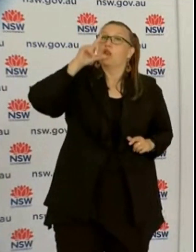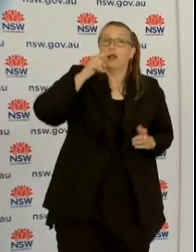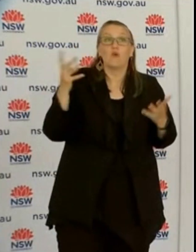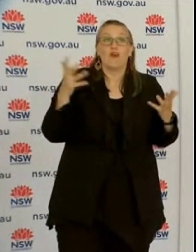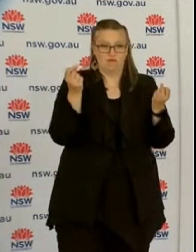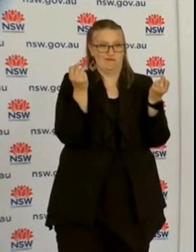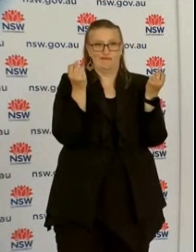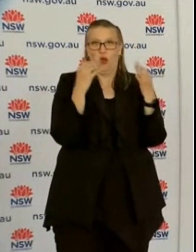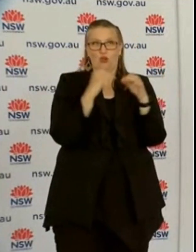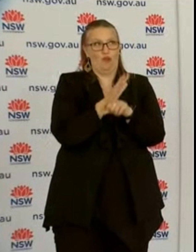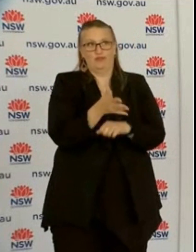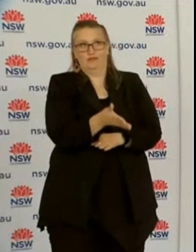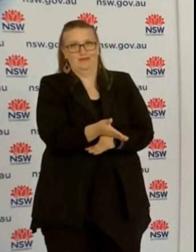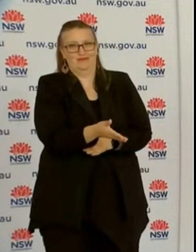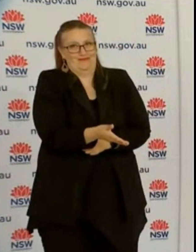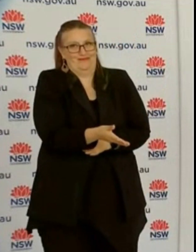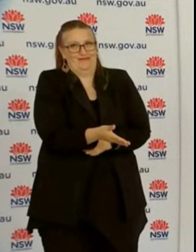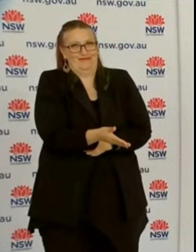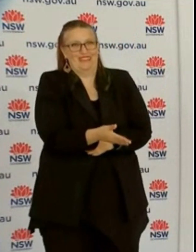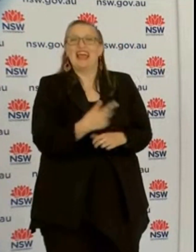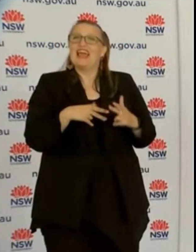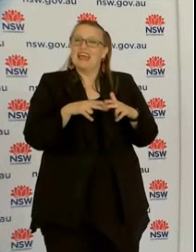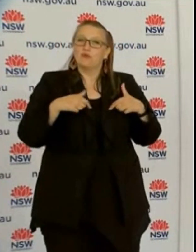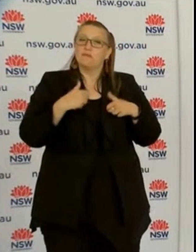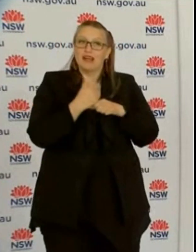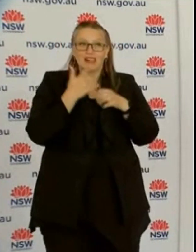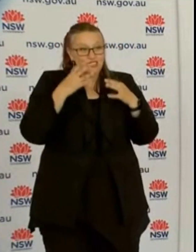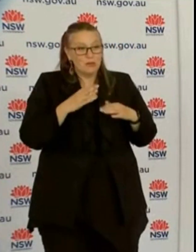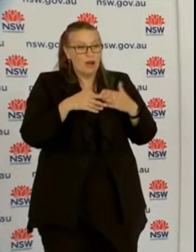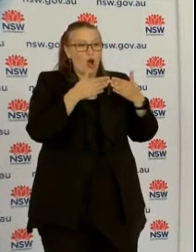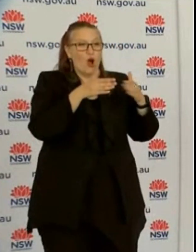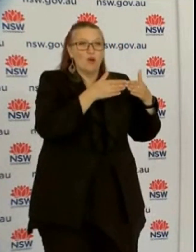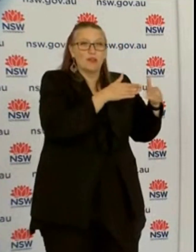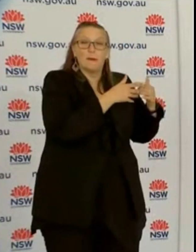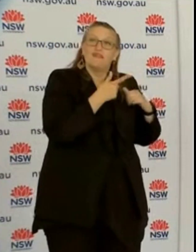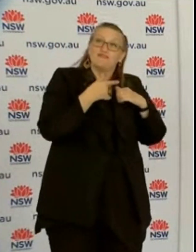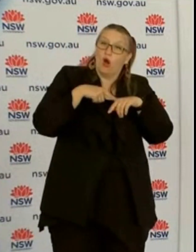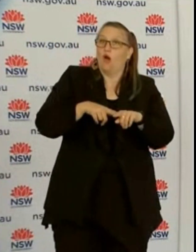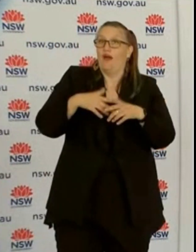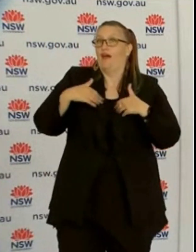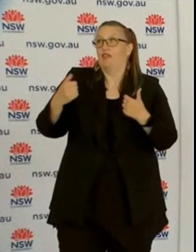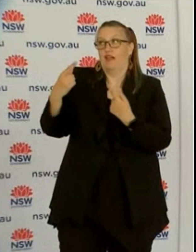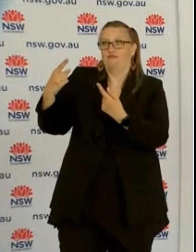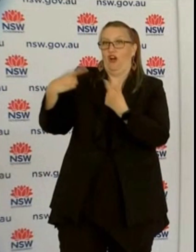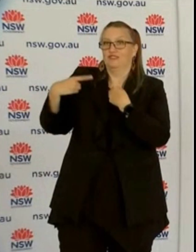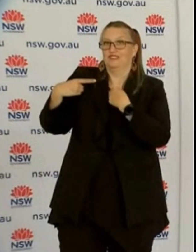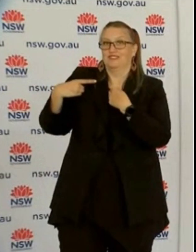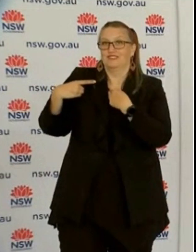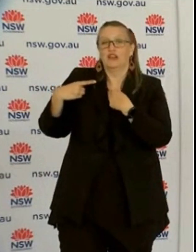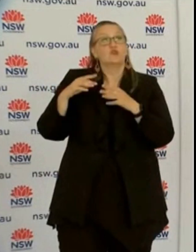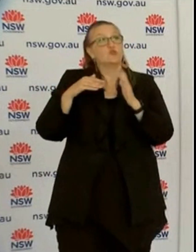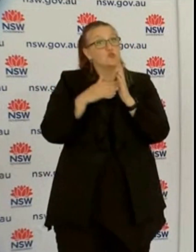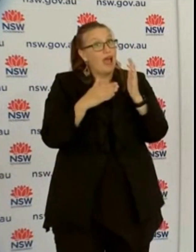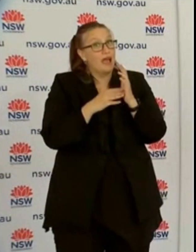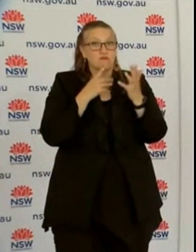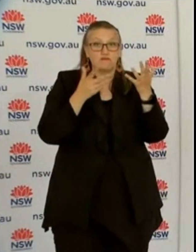simple as that, no cases. And if we do make a decision in relation to opening, and that is up to the health advice, to the crisis committee,